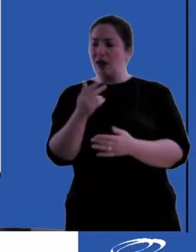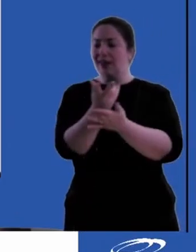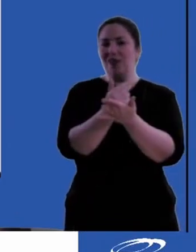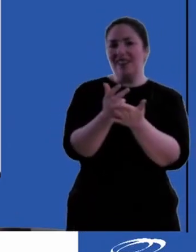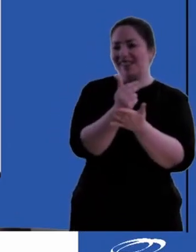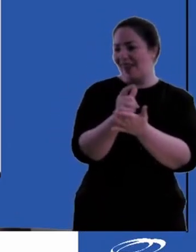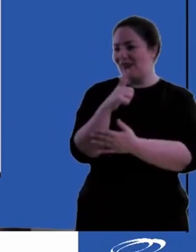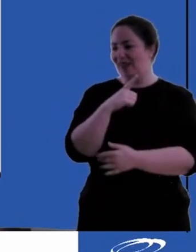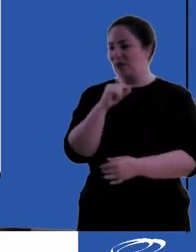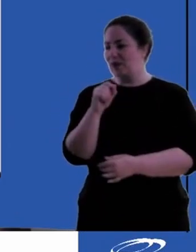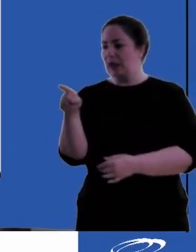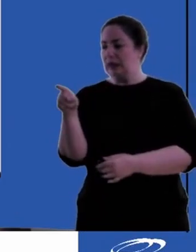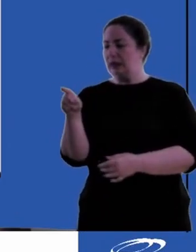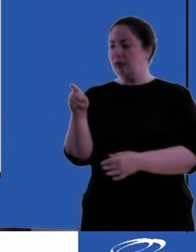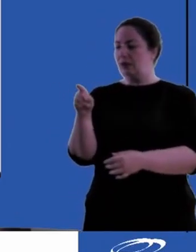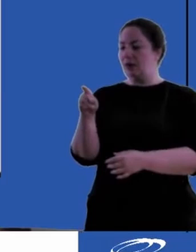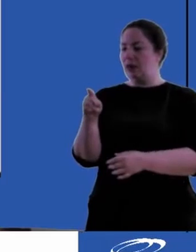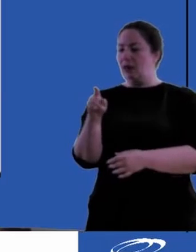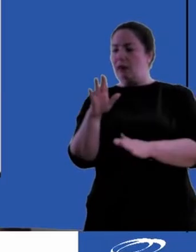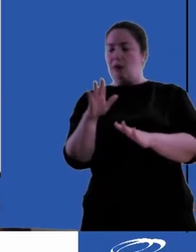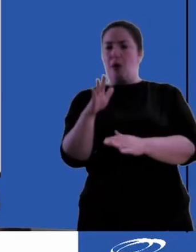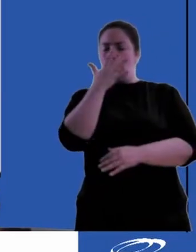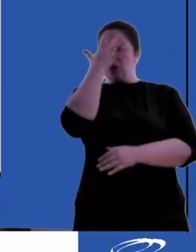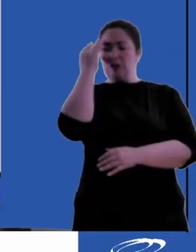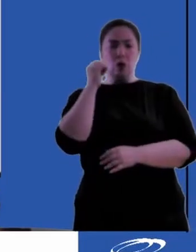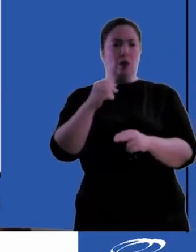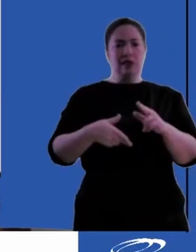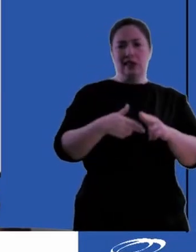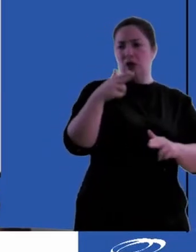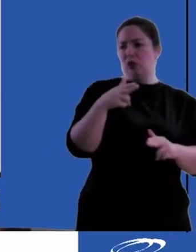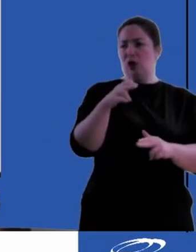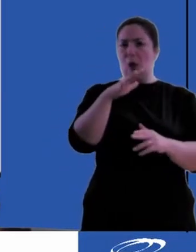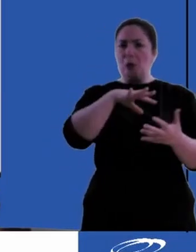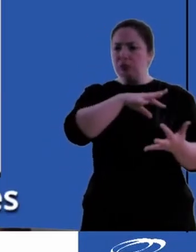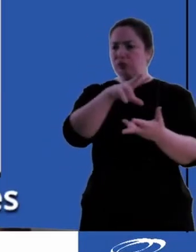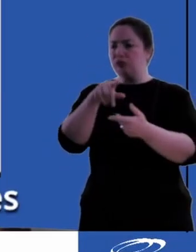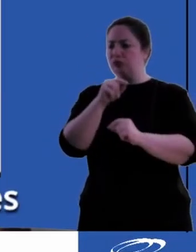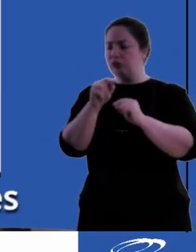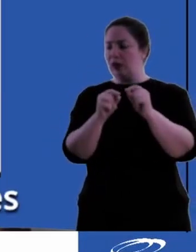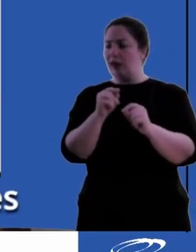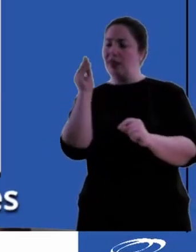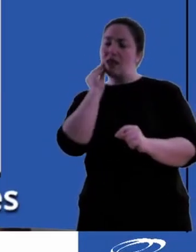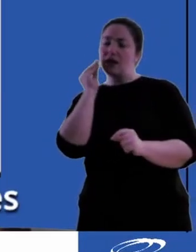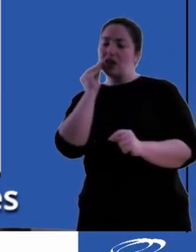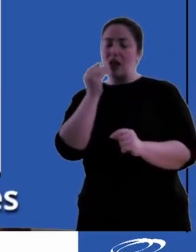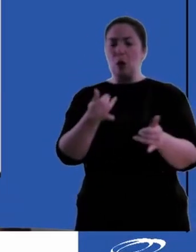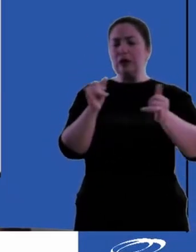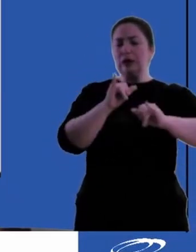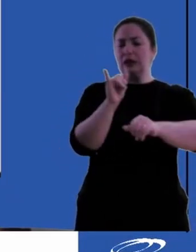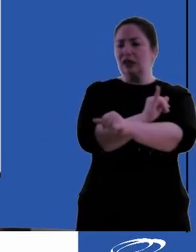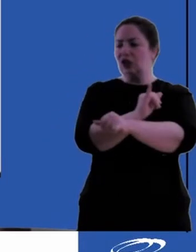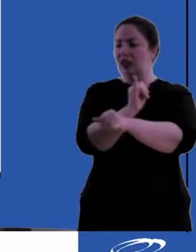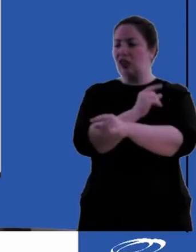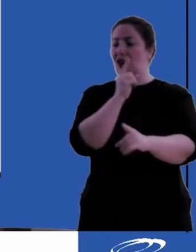surface of the implant. So if surgeons are removing implant components, we can take those into the lab and we can sample biofilms on the surface